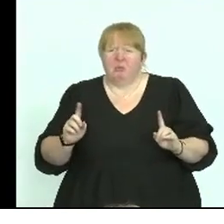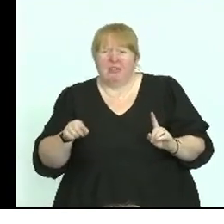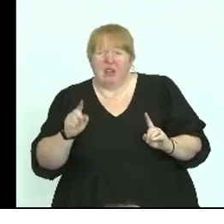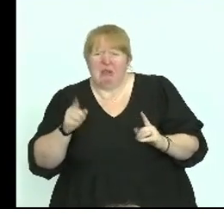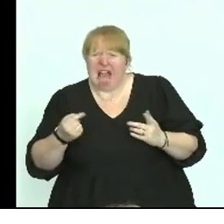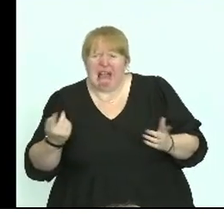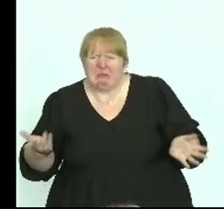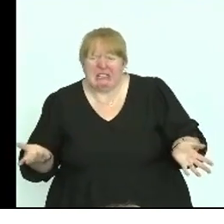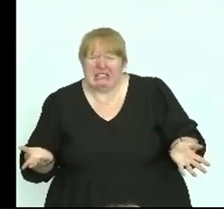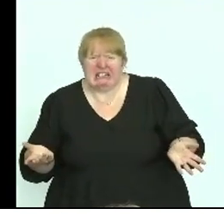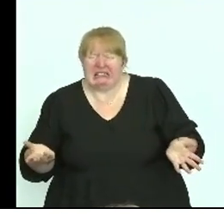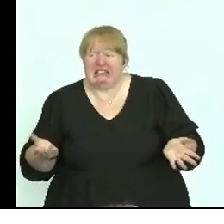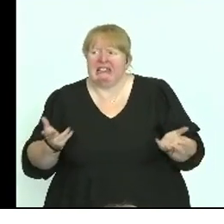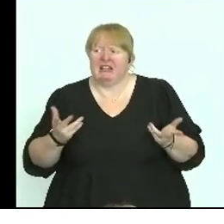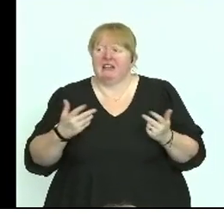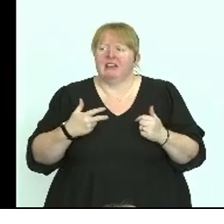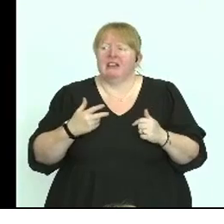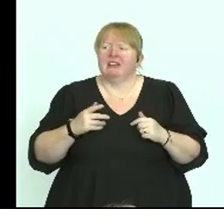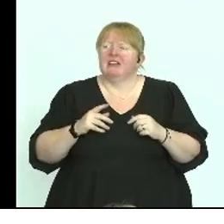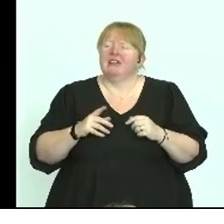happening? And